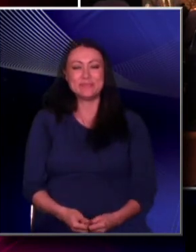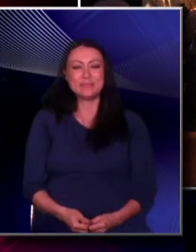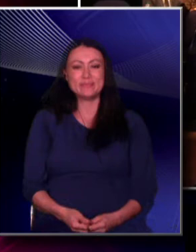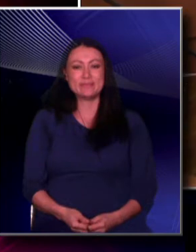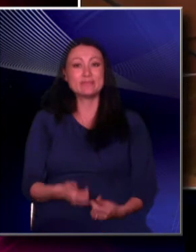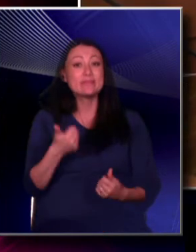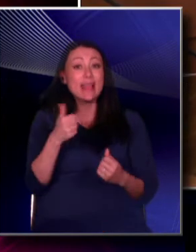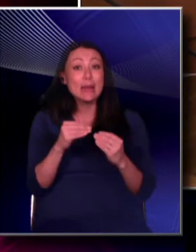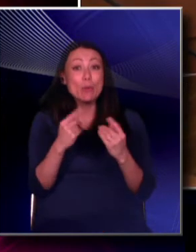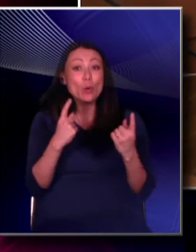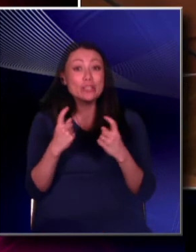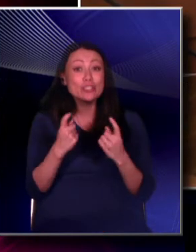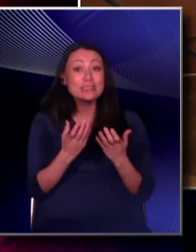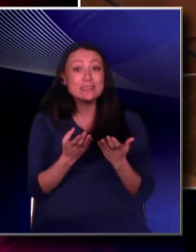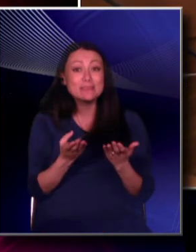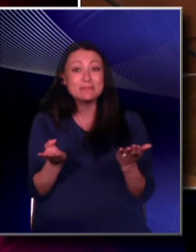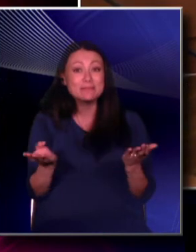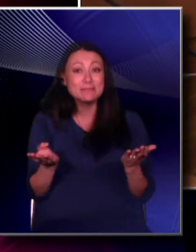Any other questions?